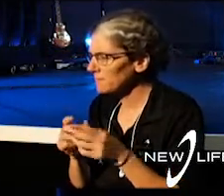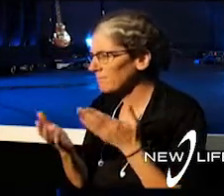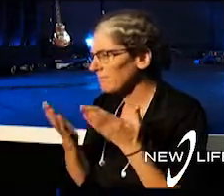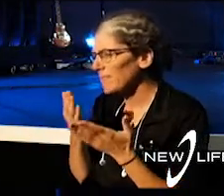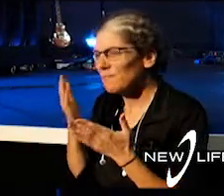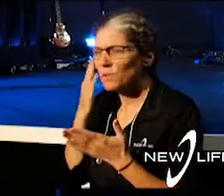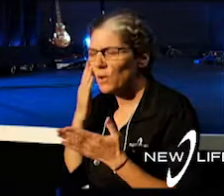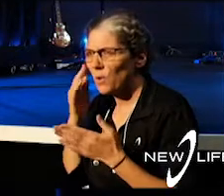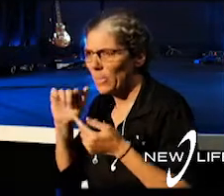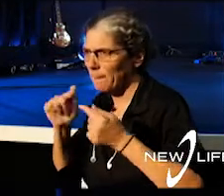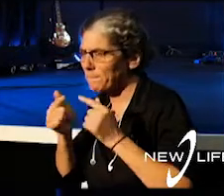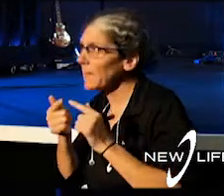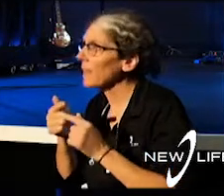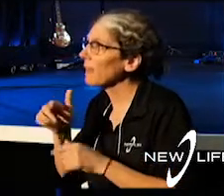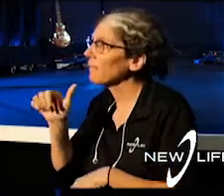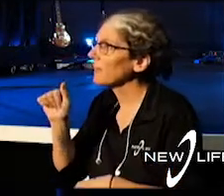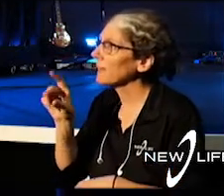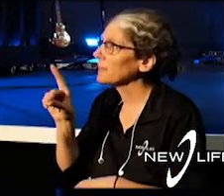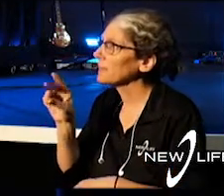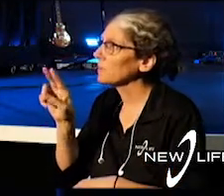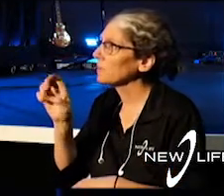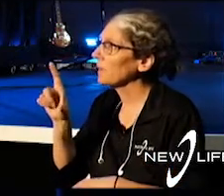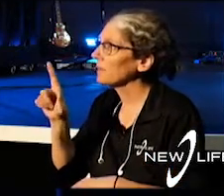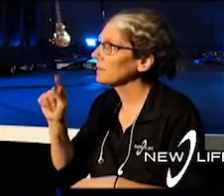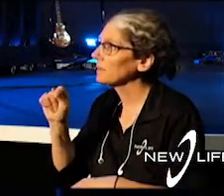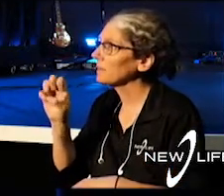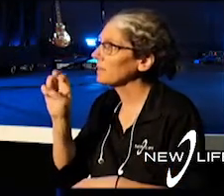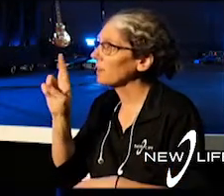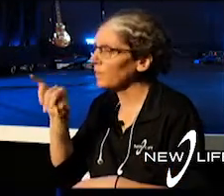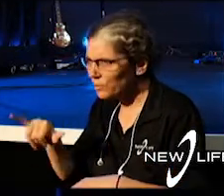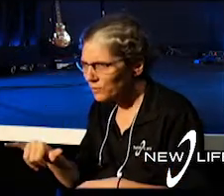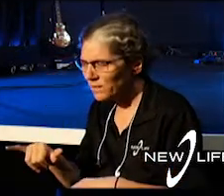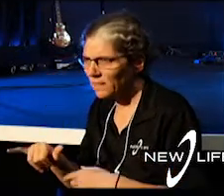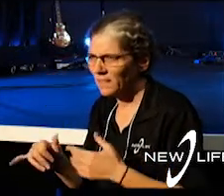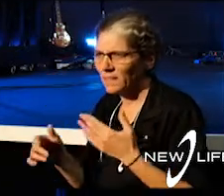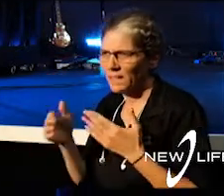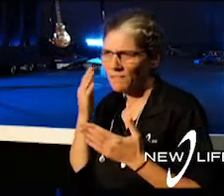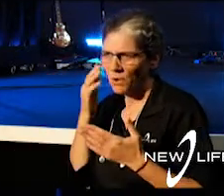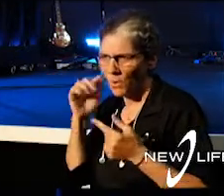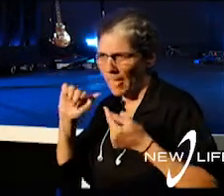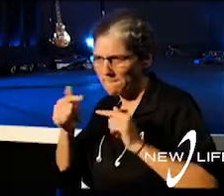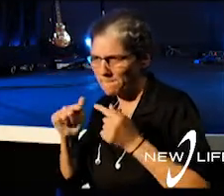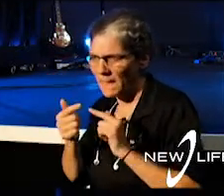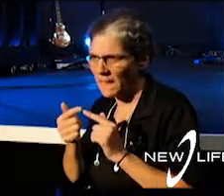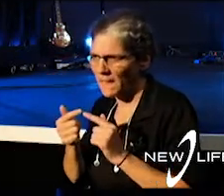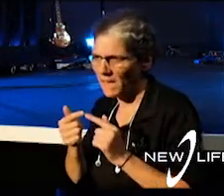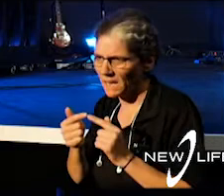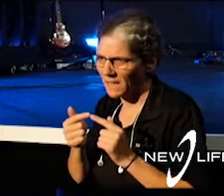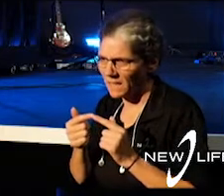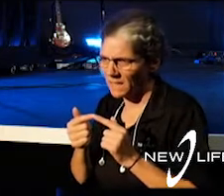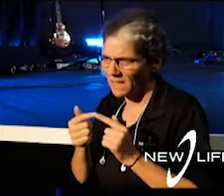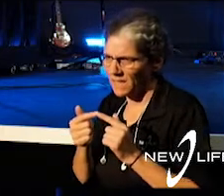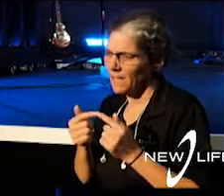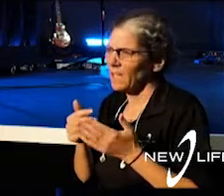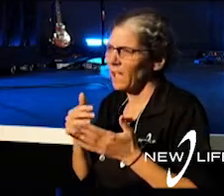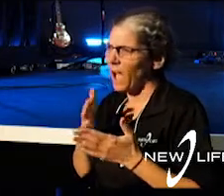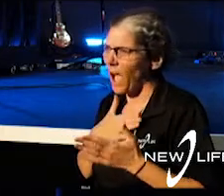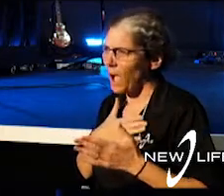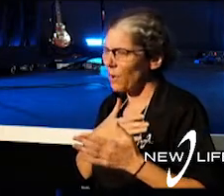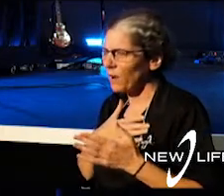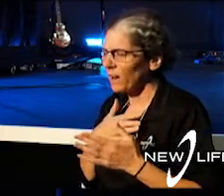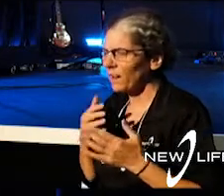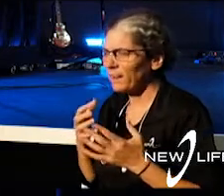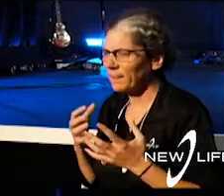adultery, you know what kind of damage that can have on a relationship. And what James is trying to say is our fights,